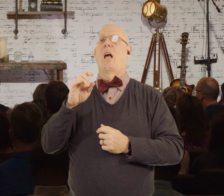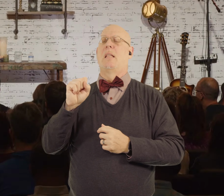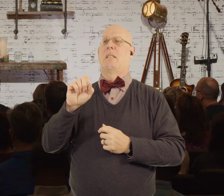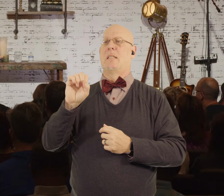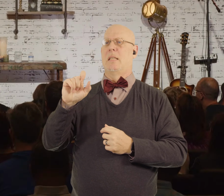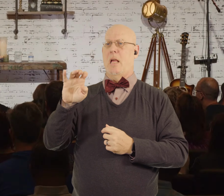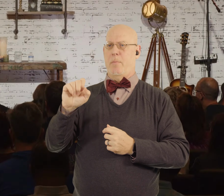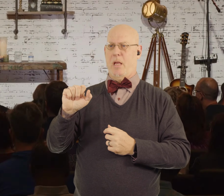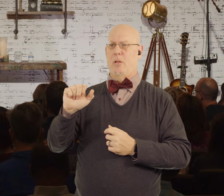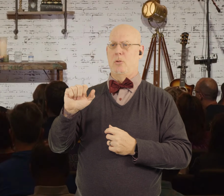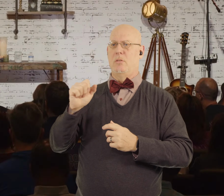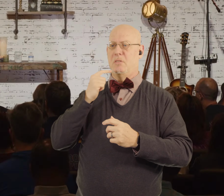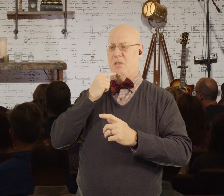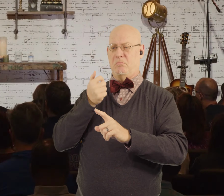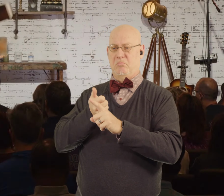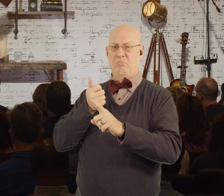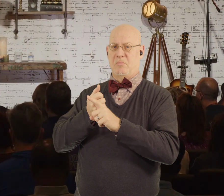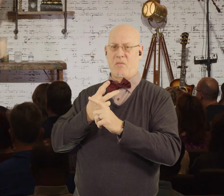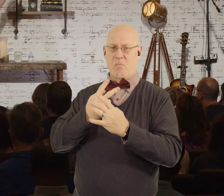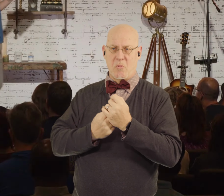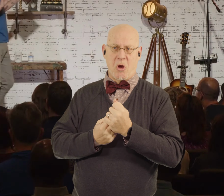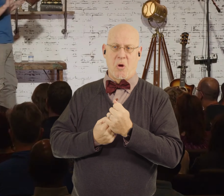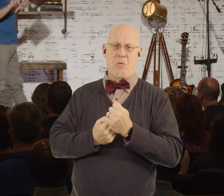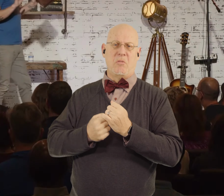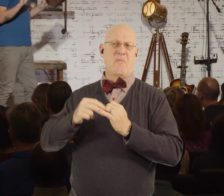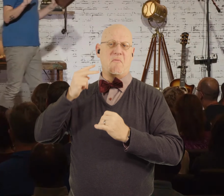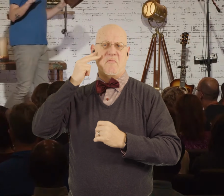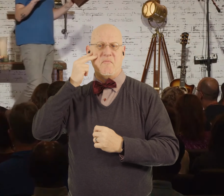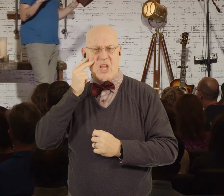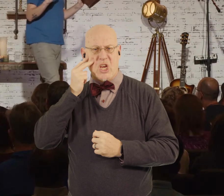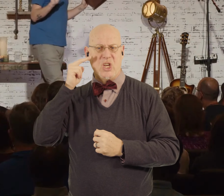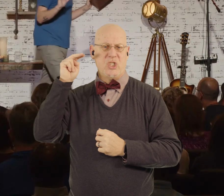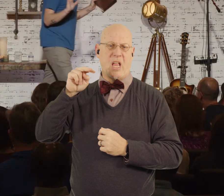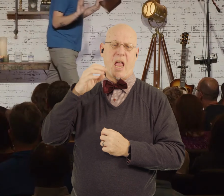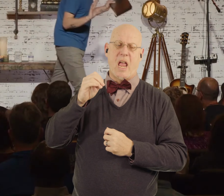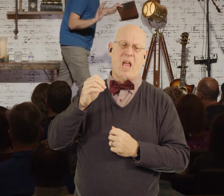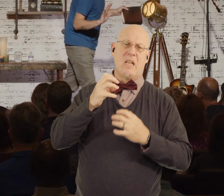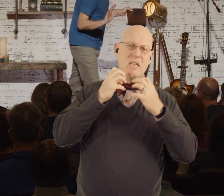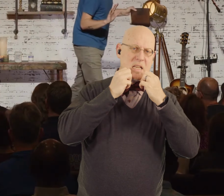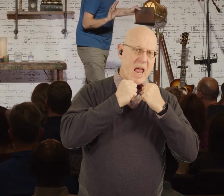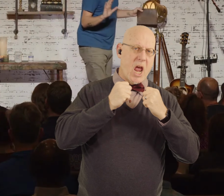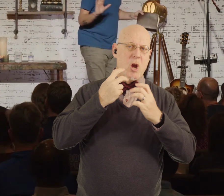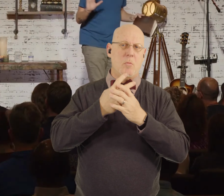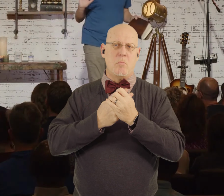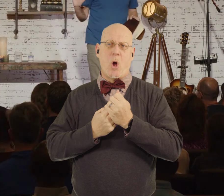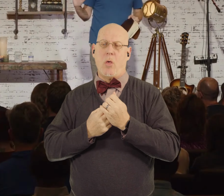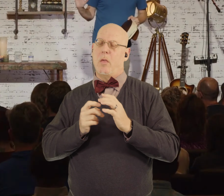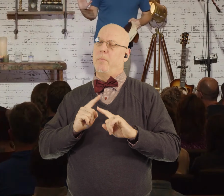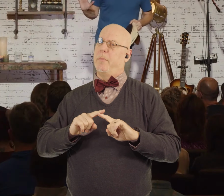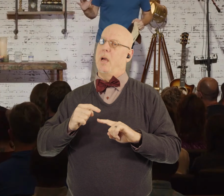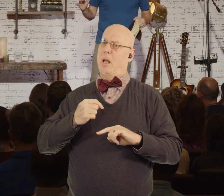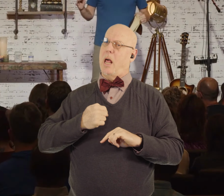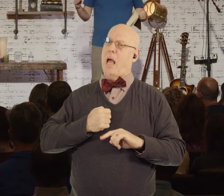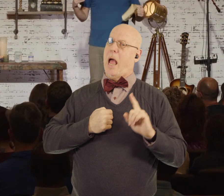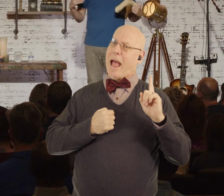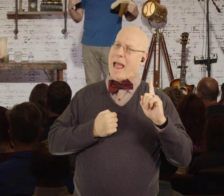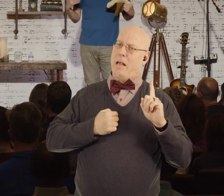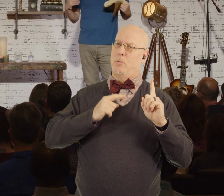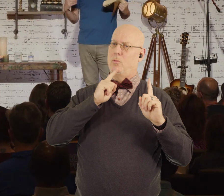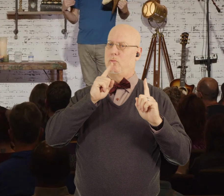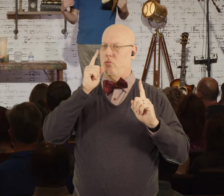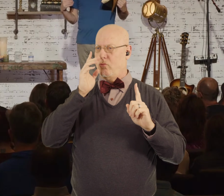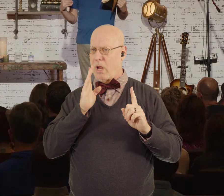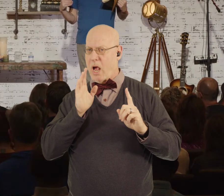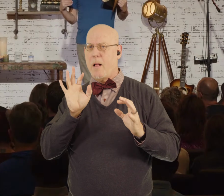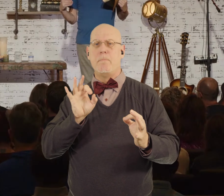You have this false goddess, Cybele, who claims to be both, goddess of vision and goddess of care, but I